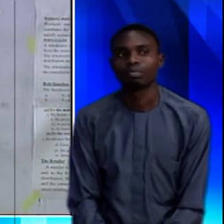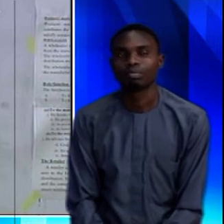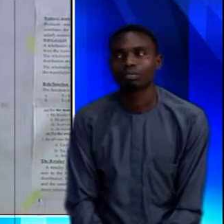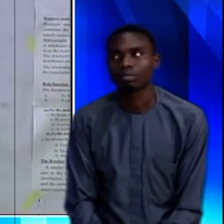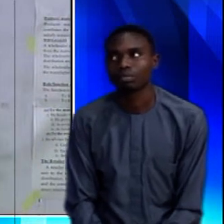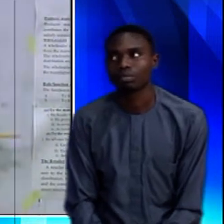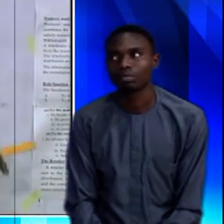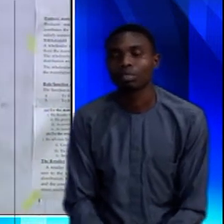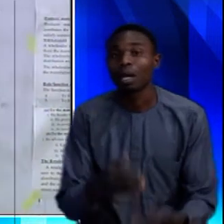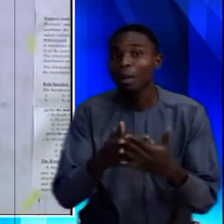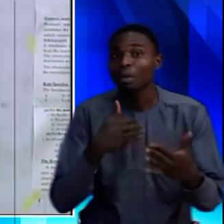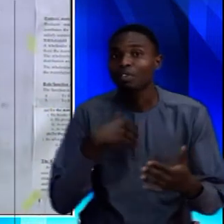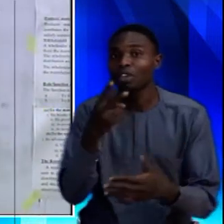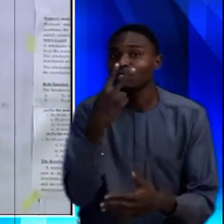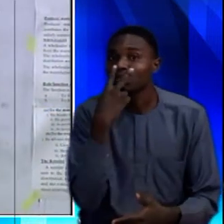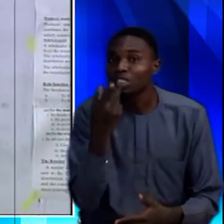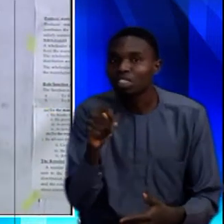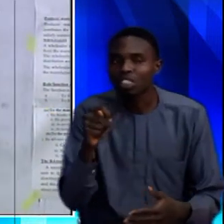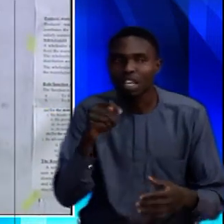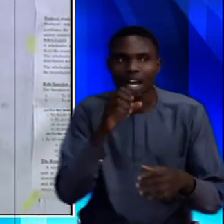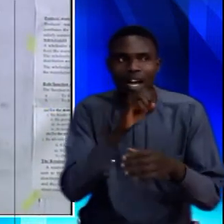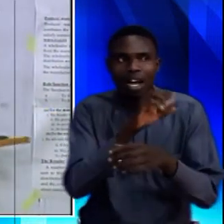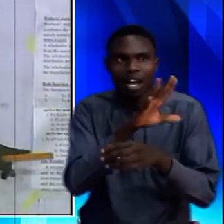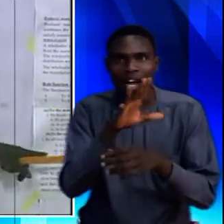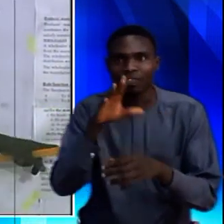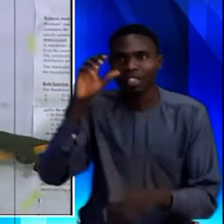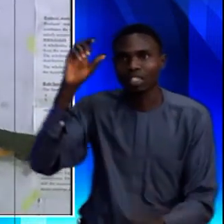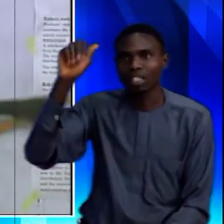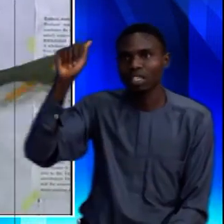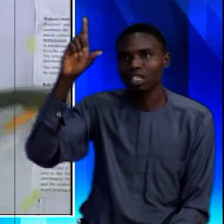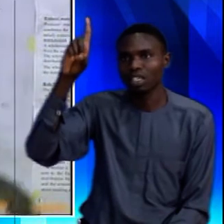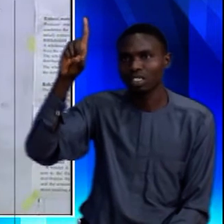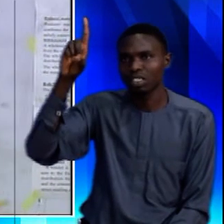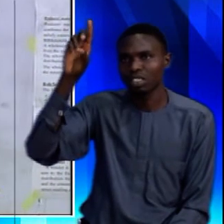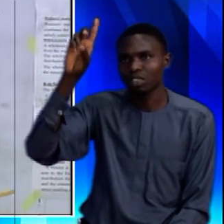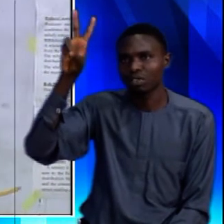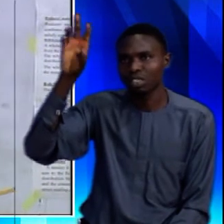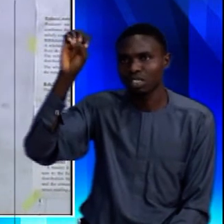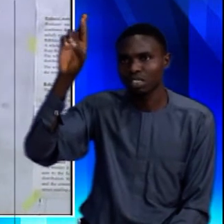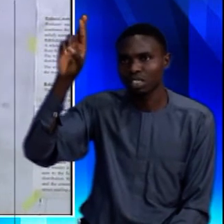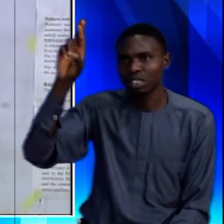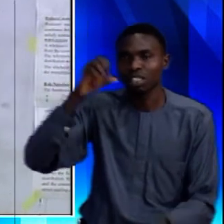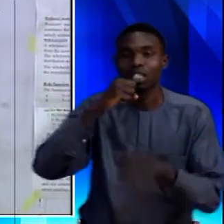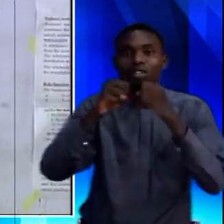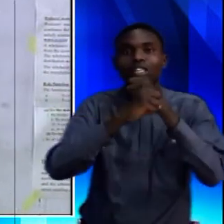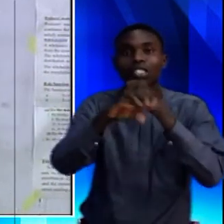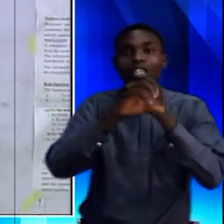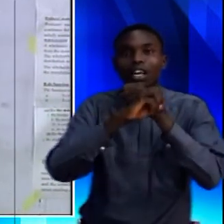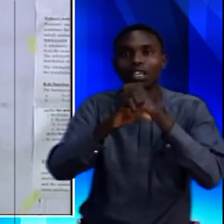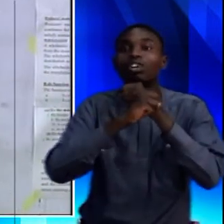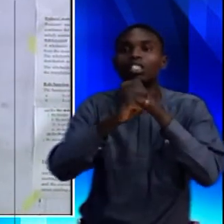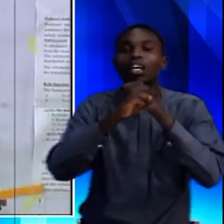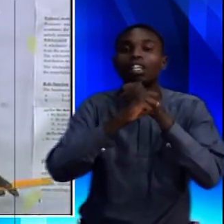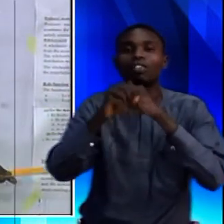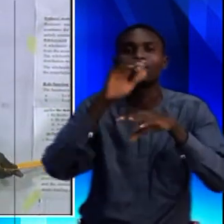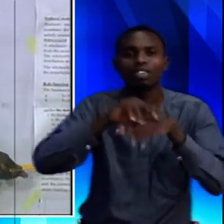will see the product from that particular retailer. Now, having explained the functions of a wholesaler,